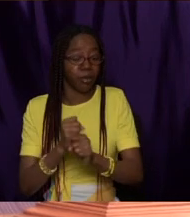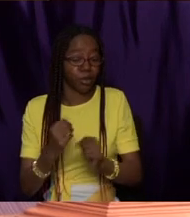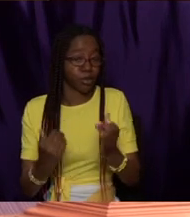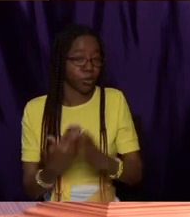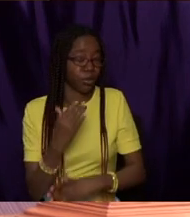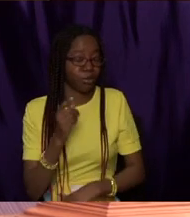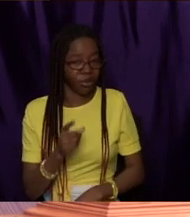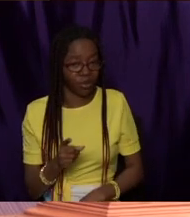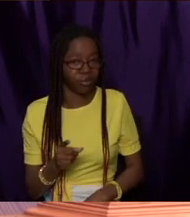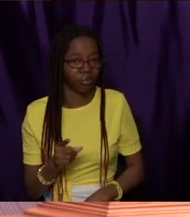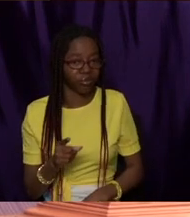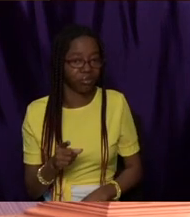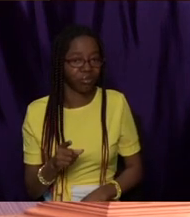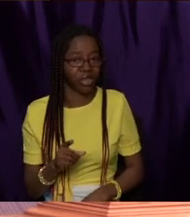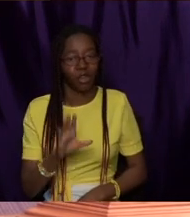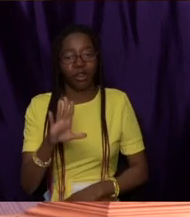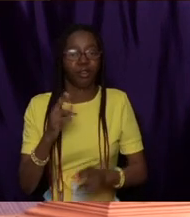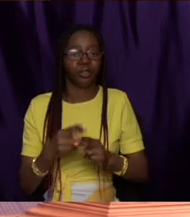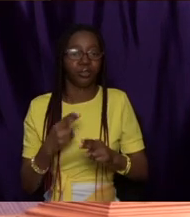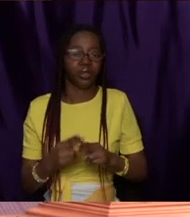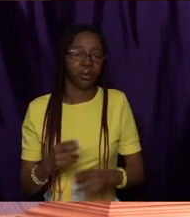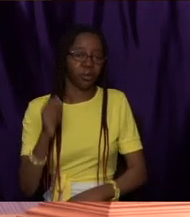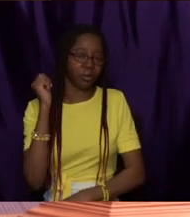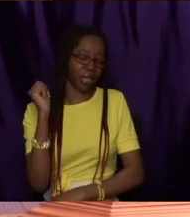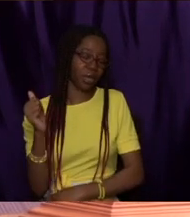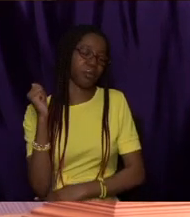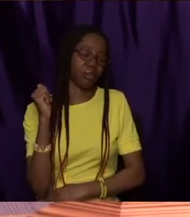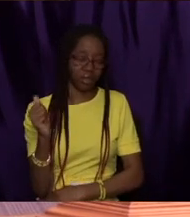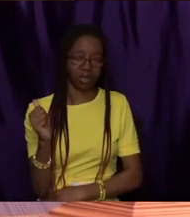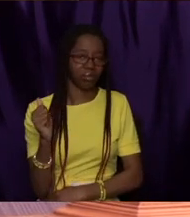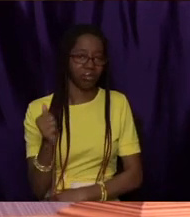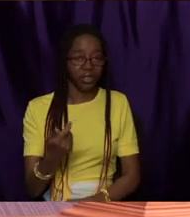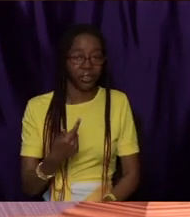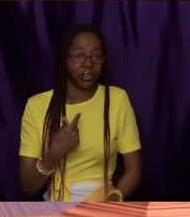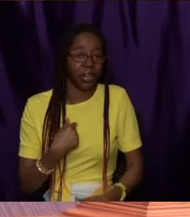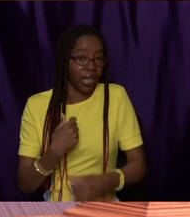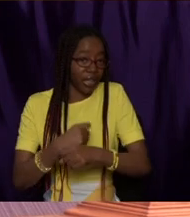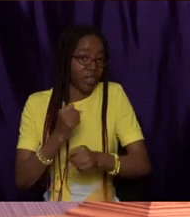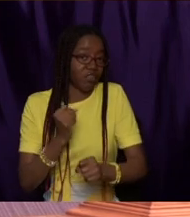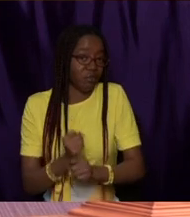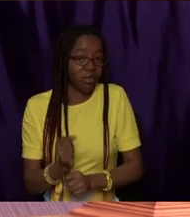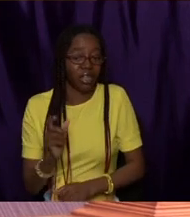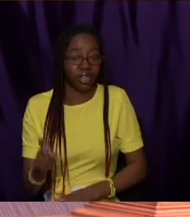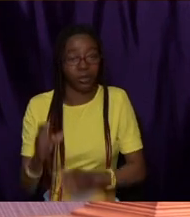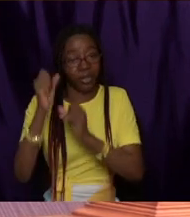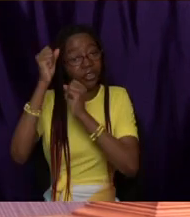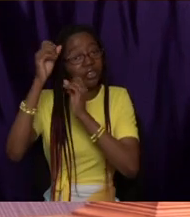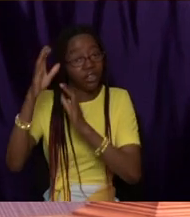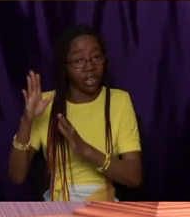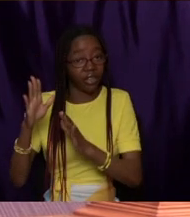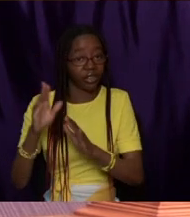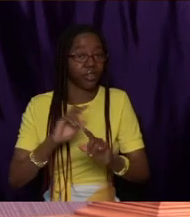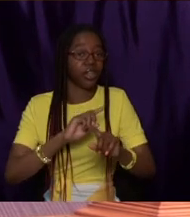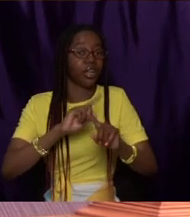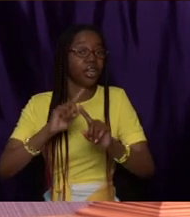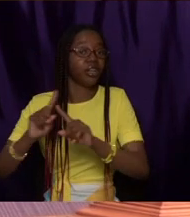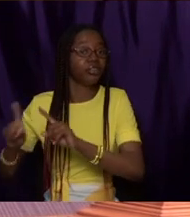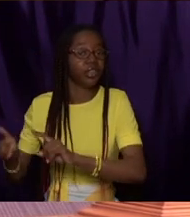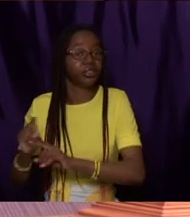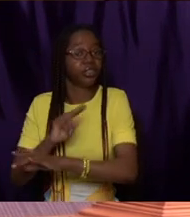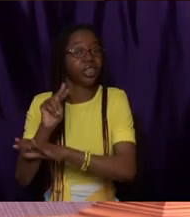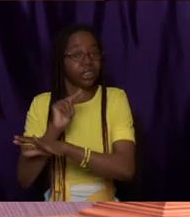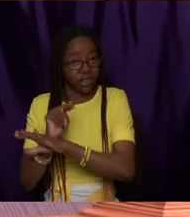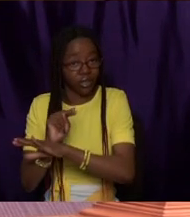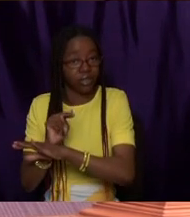new you. Your name will be Abraham, for I have made you a father of many